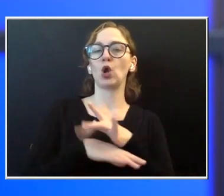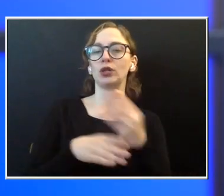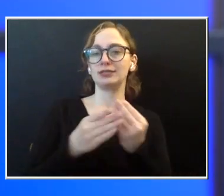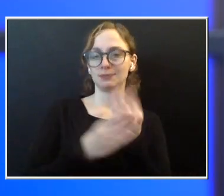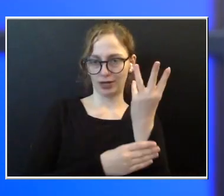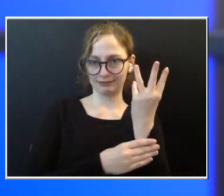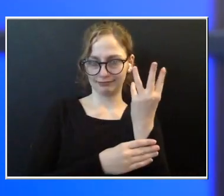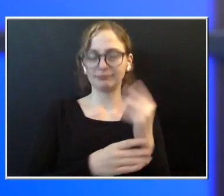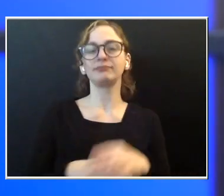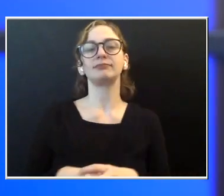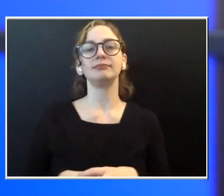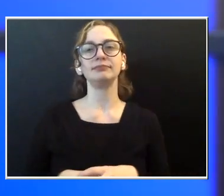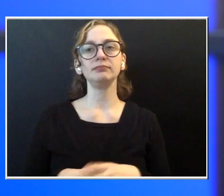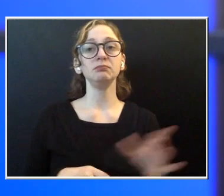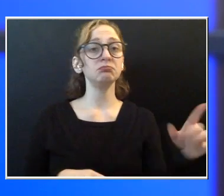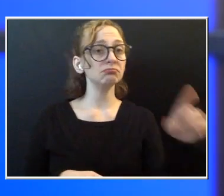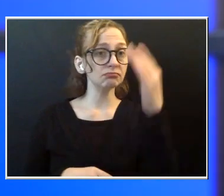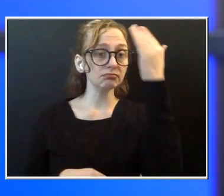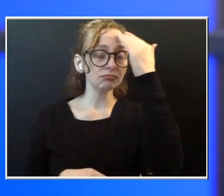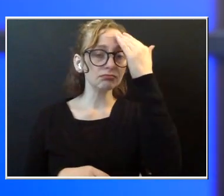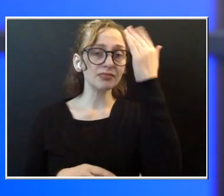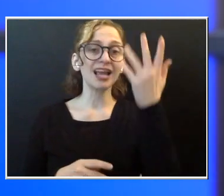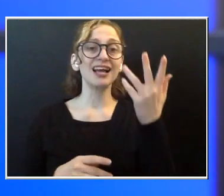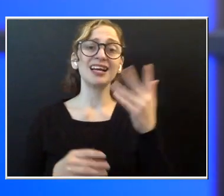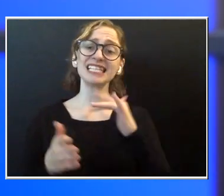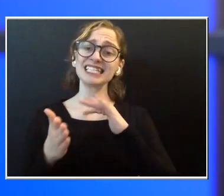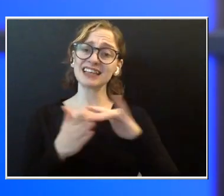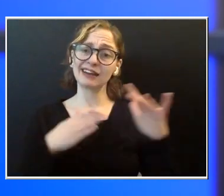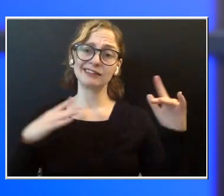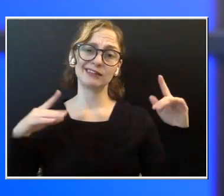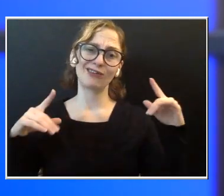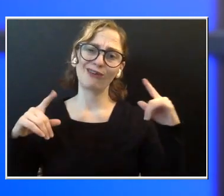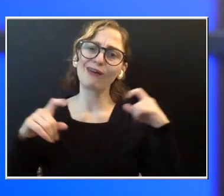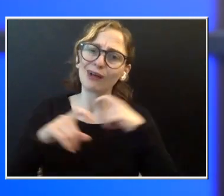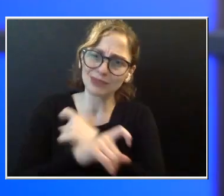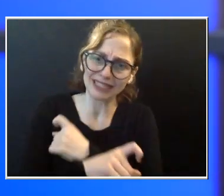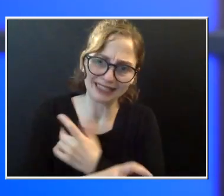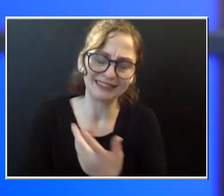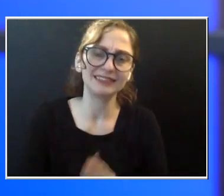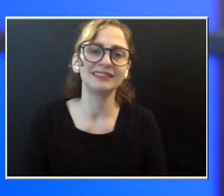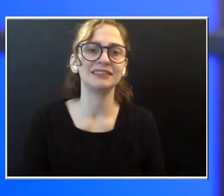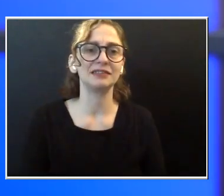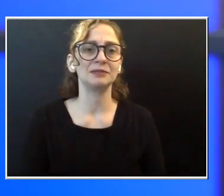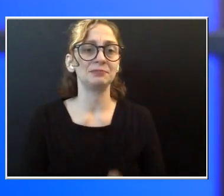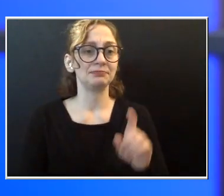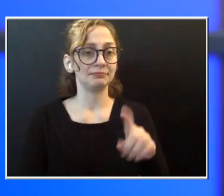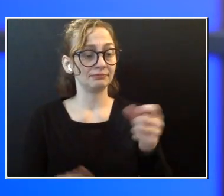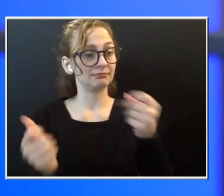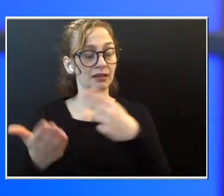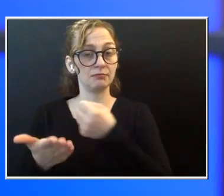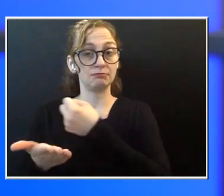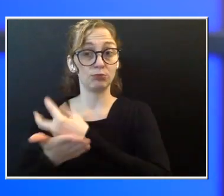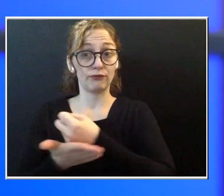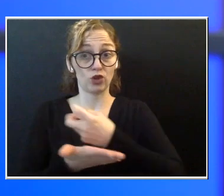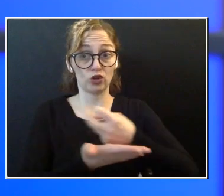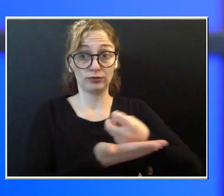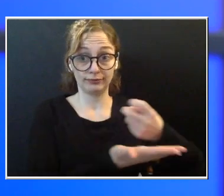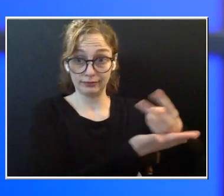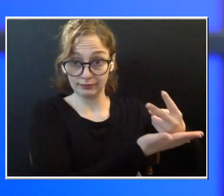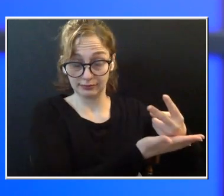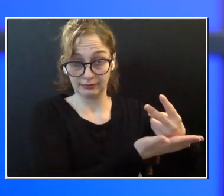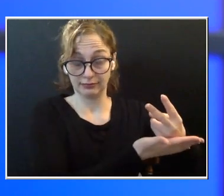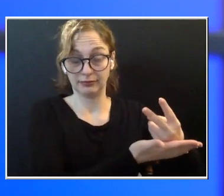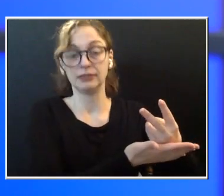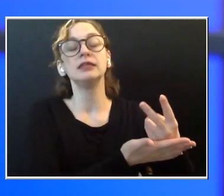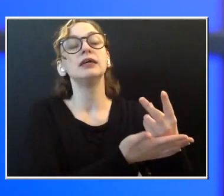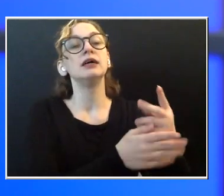know, studies are complicated to start up. You need a lot of approvals from different entities, and you need to also make sure